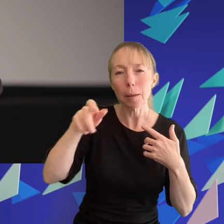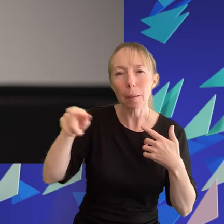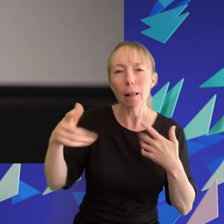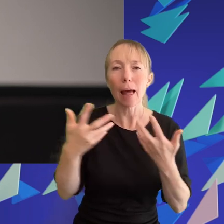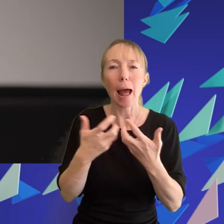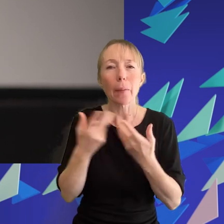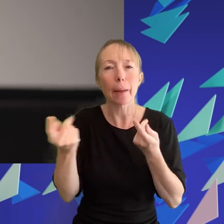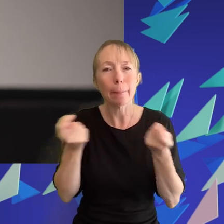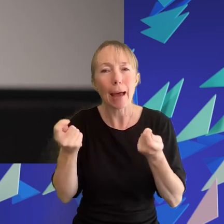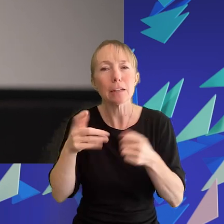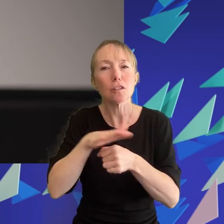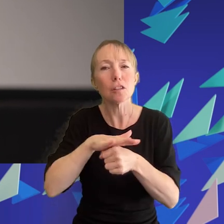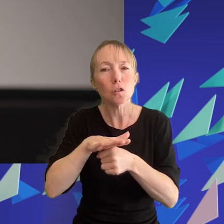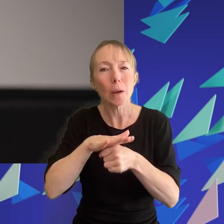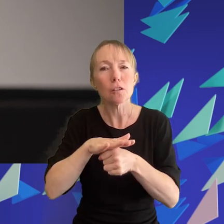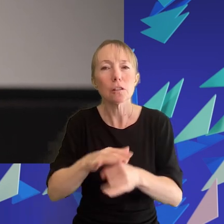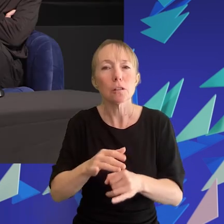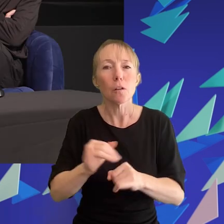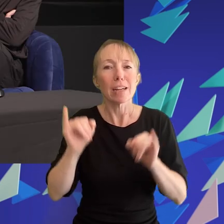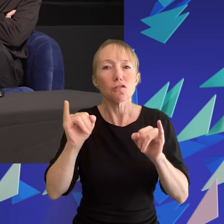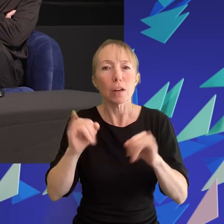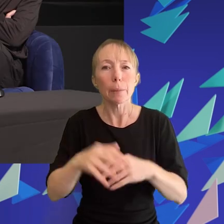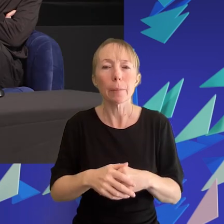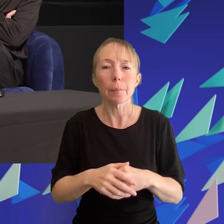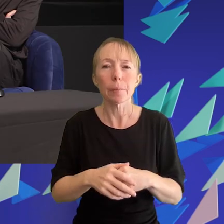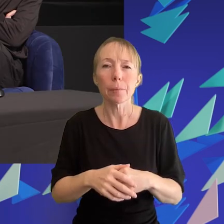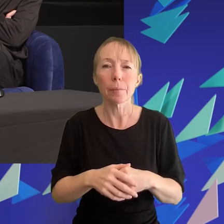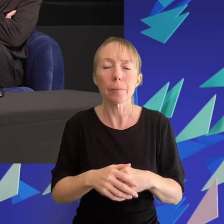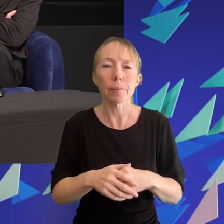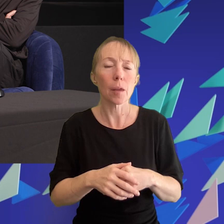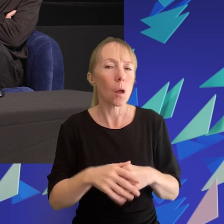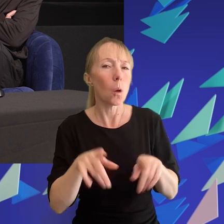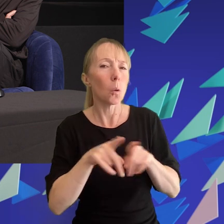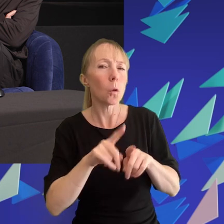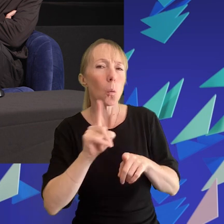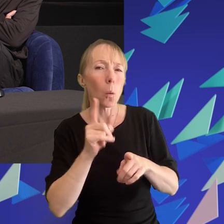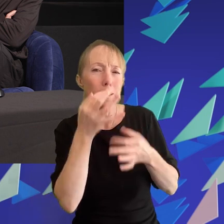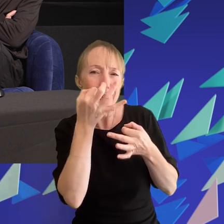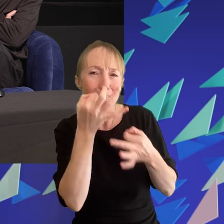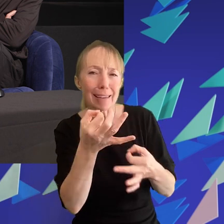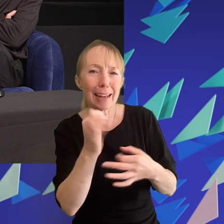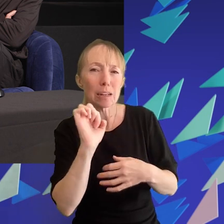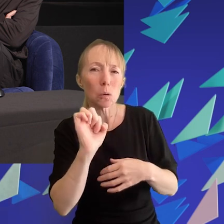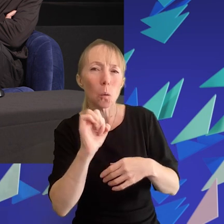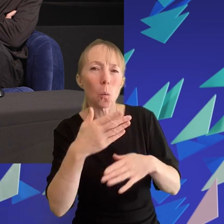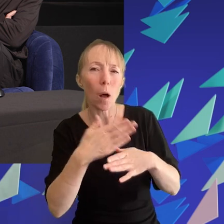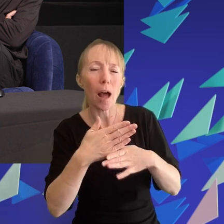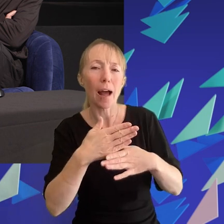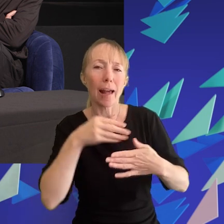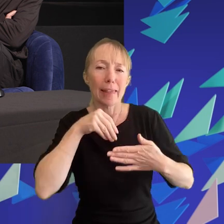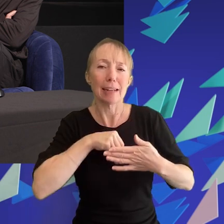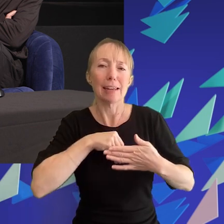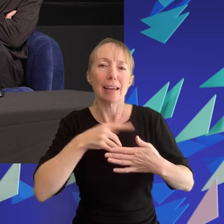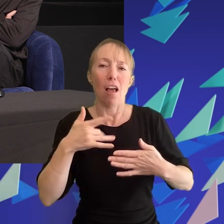how they deal with situations at the stream, you know. And beyond that, what's fascinating with so much of your work, that this interior life, the